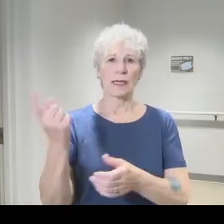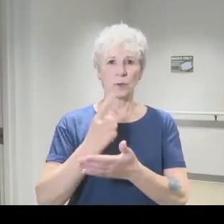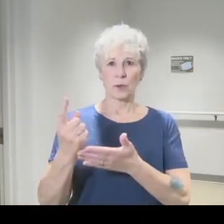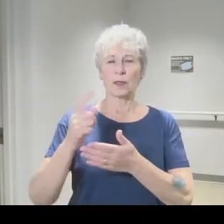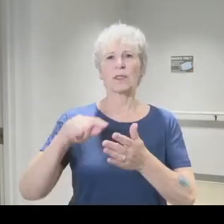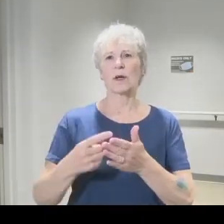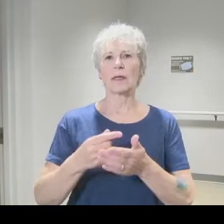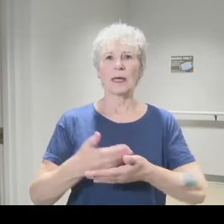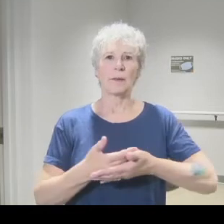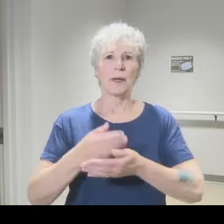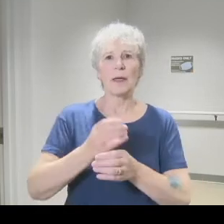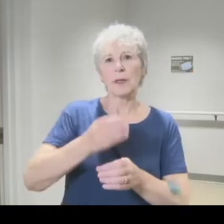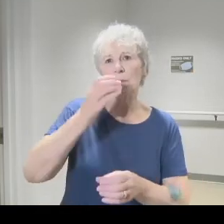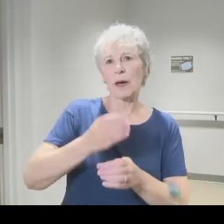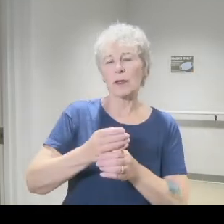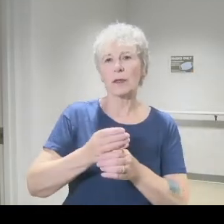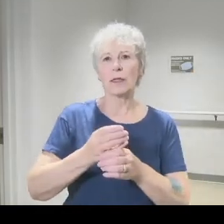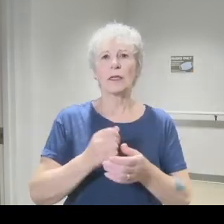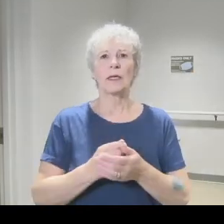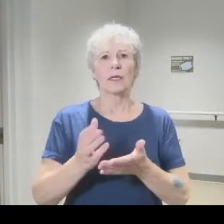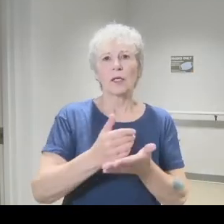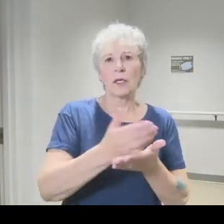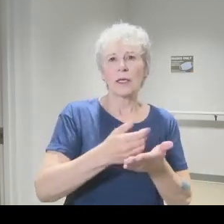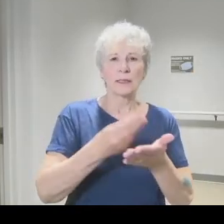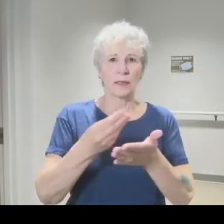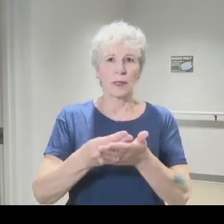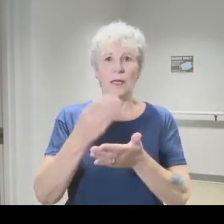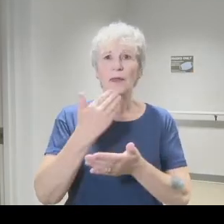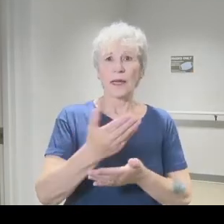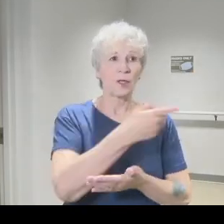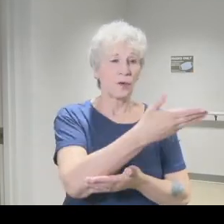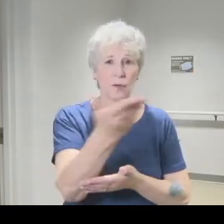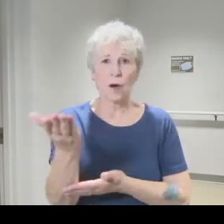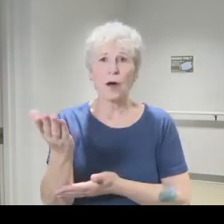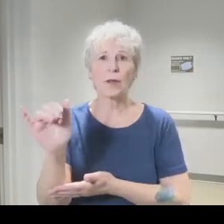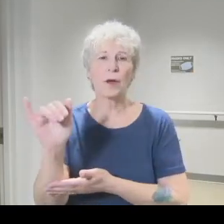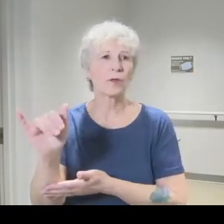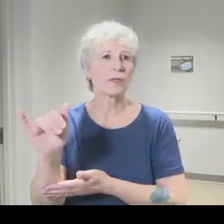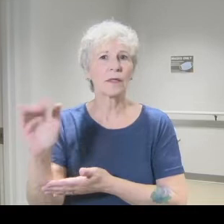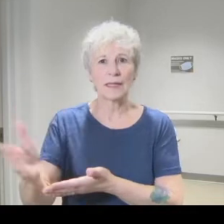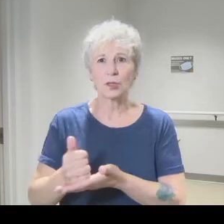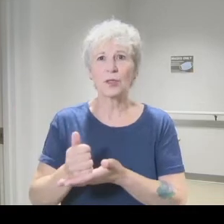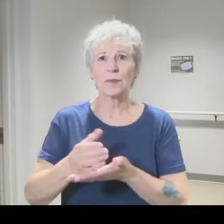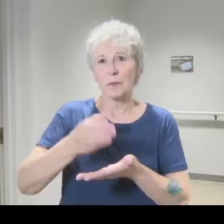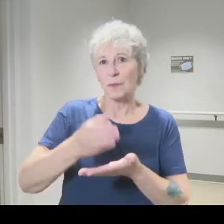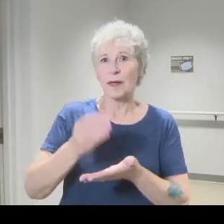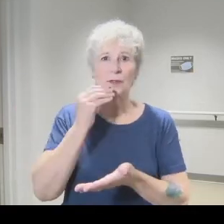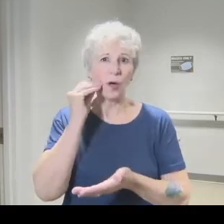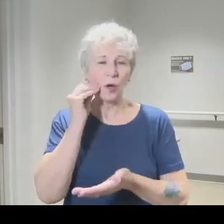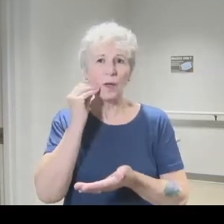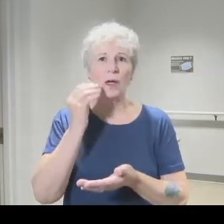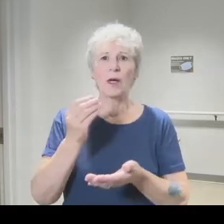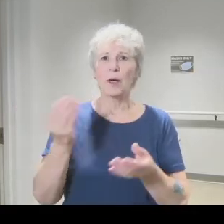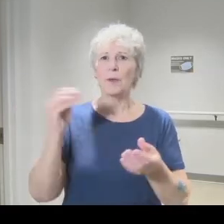campaign, something we always do on Mother's Day. And thanks so much for all of you that did grab baby bottles. I think we grabbed over 100 of them last week. There still are a